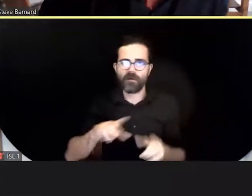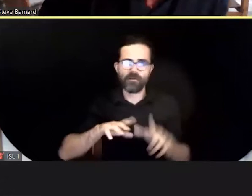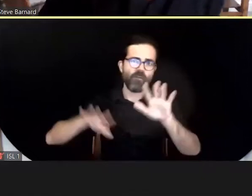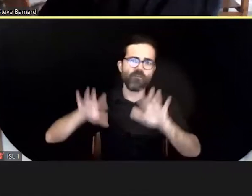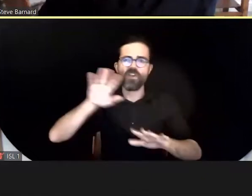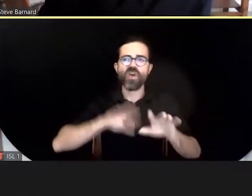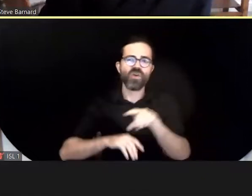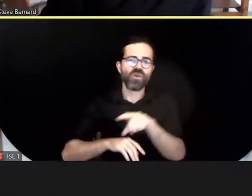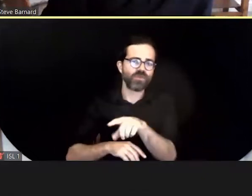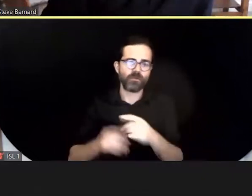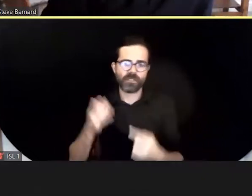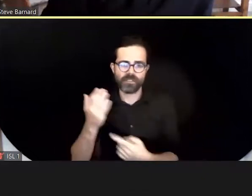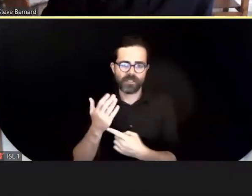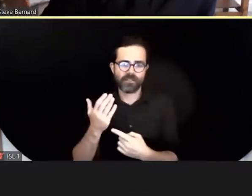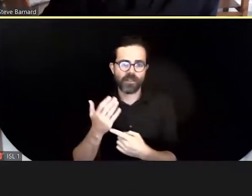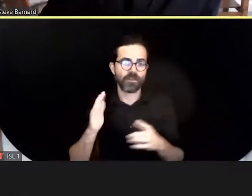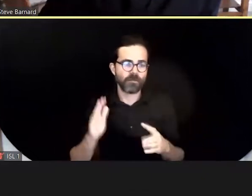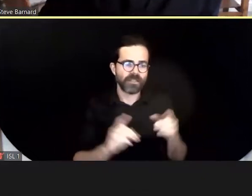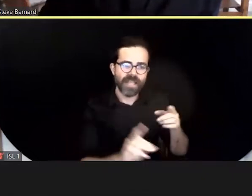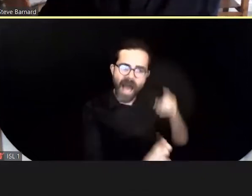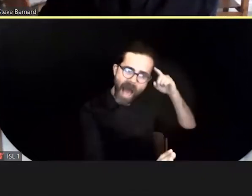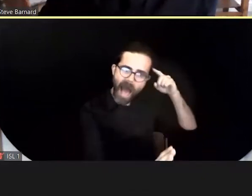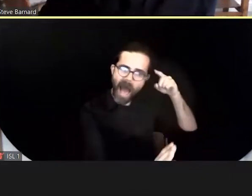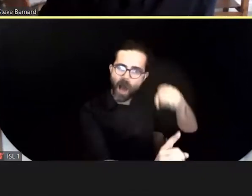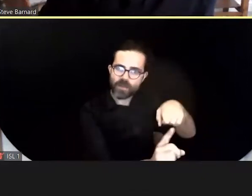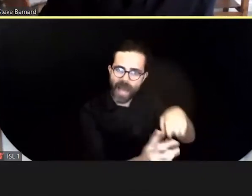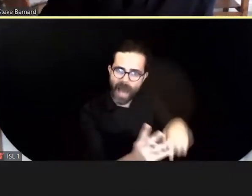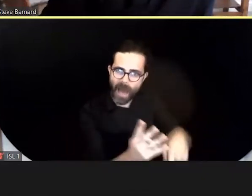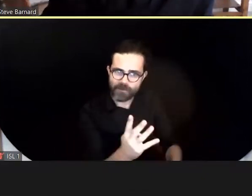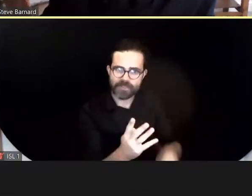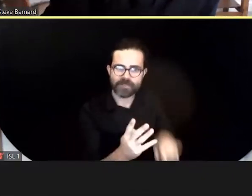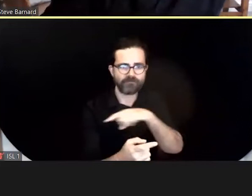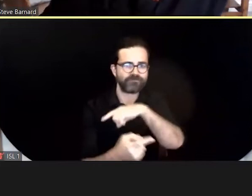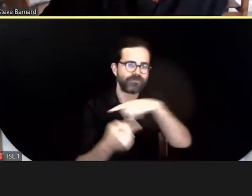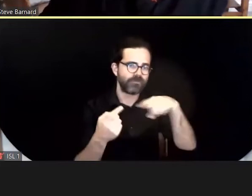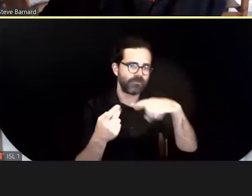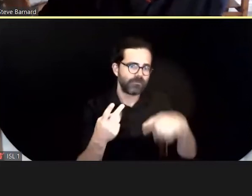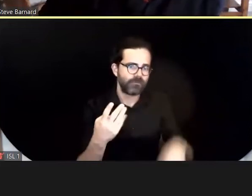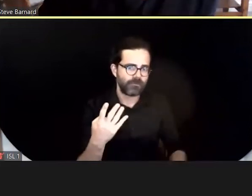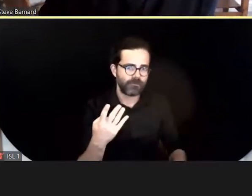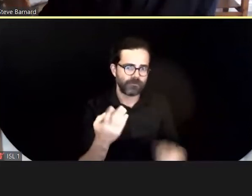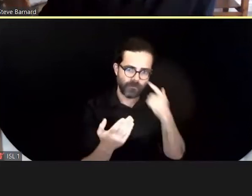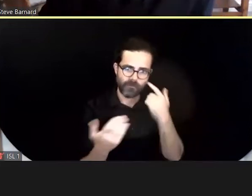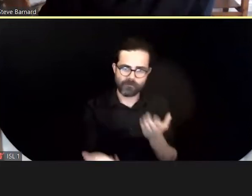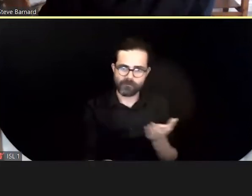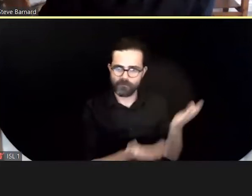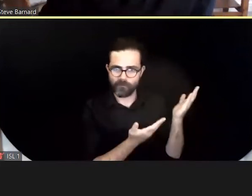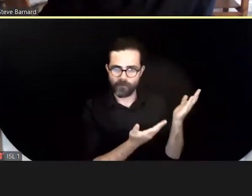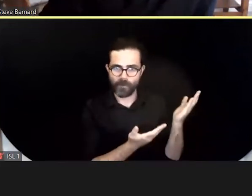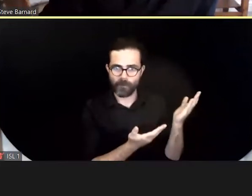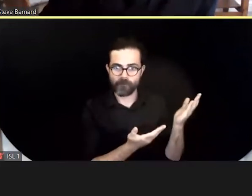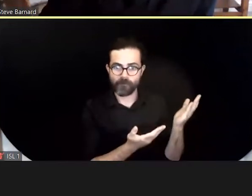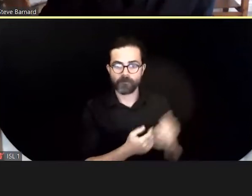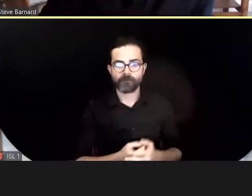So I mentioned outcomes. And there are a variety of outcomes, as shown in the next slide. Does it help to make